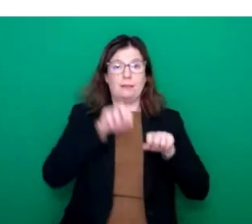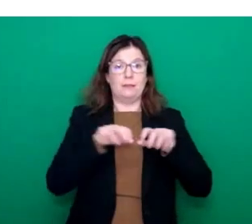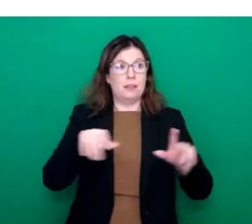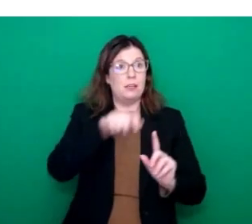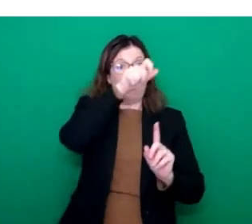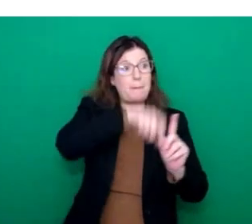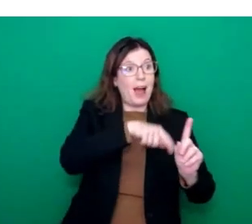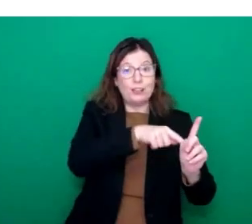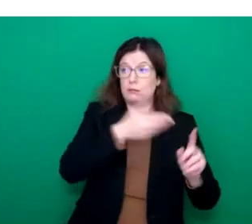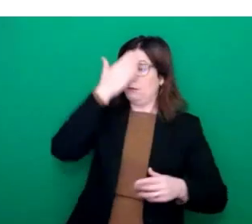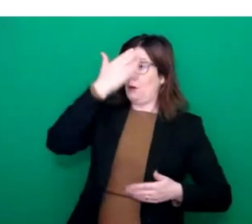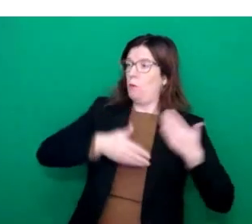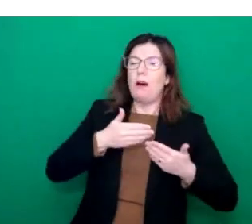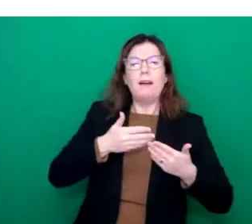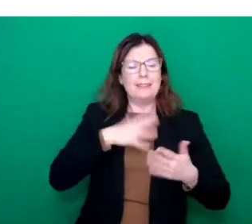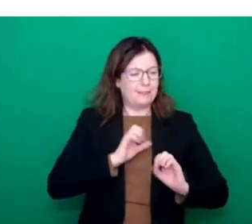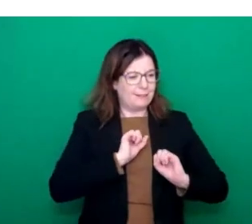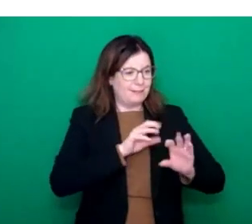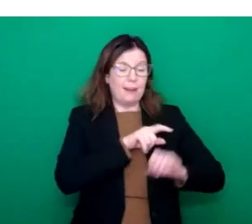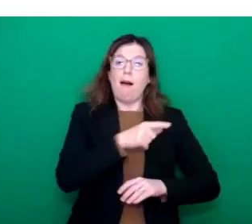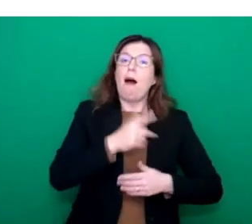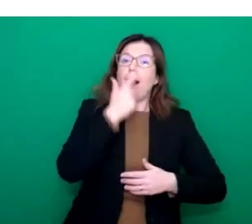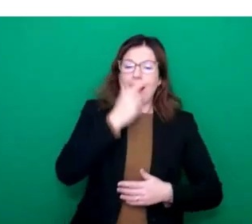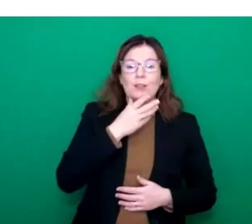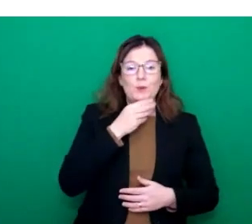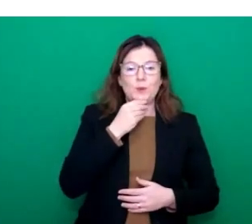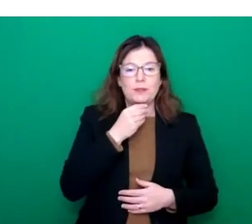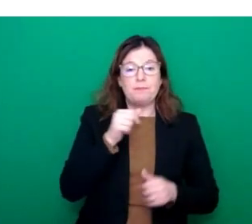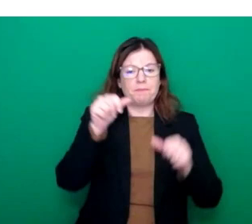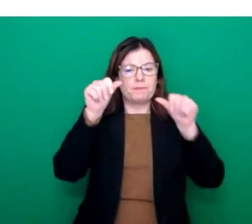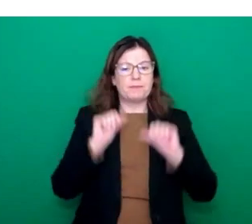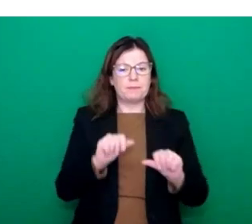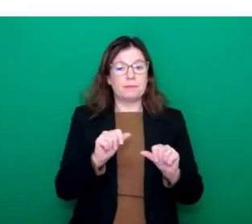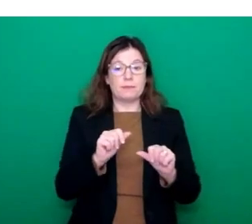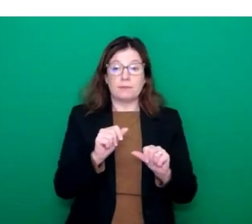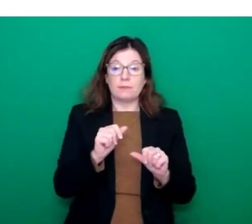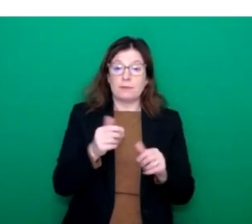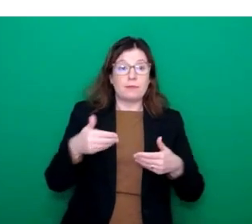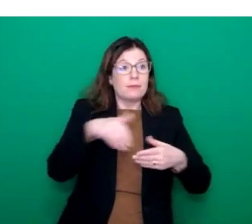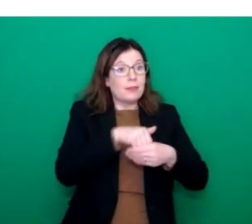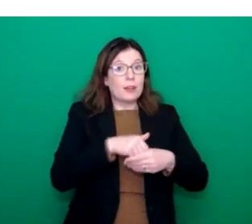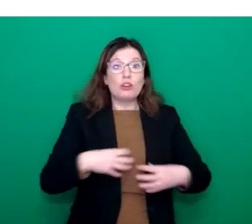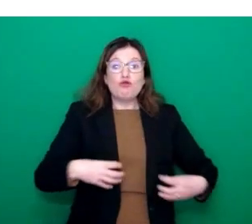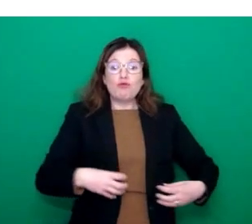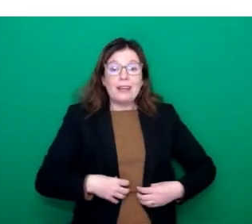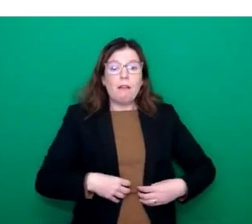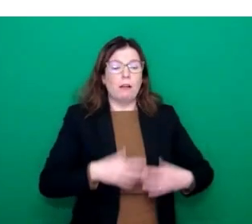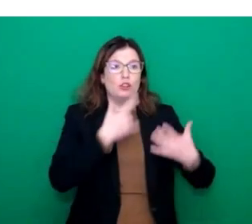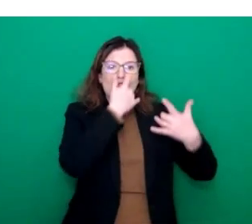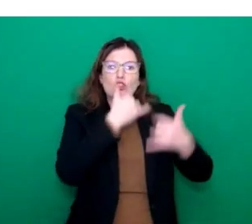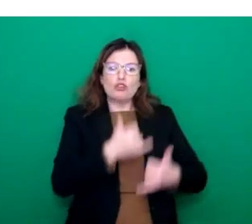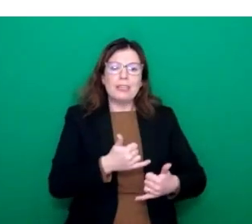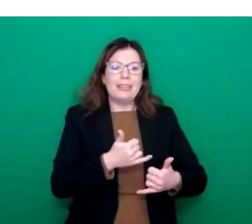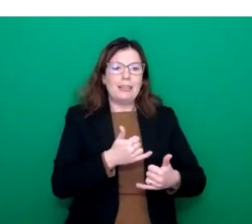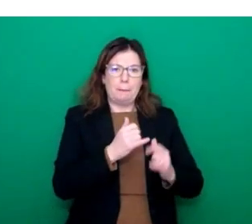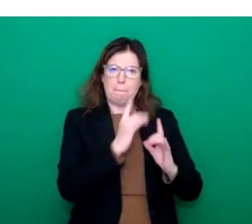them. To administer brief screening measures on entry into renal, they use 2 brief screening measures,